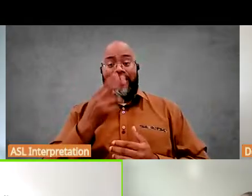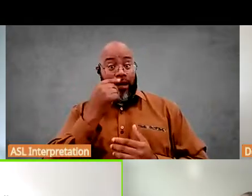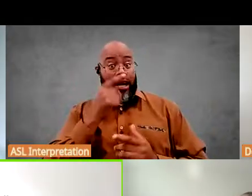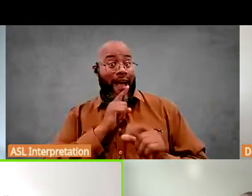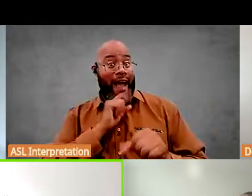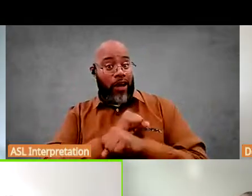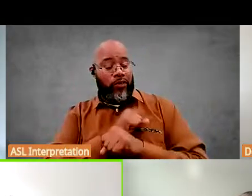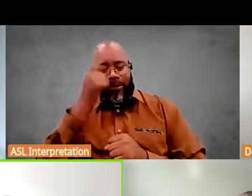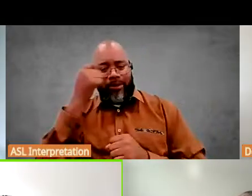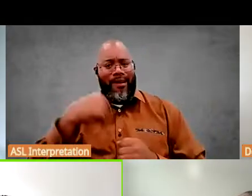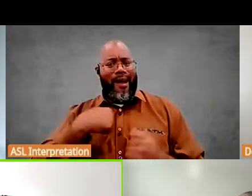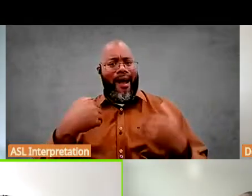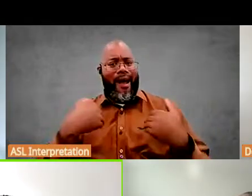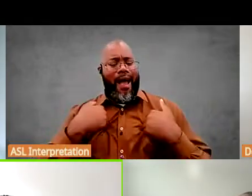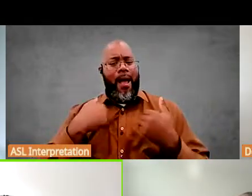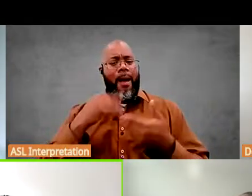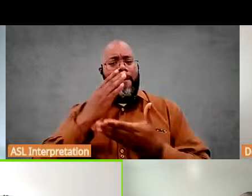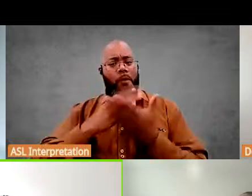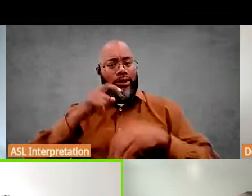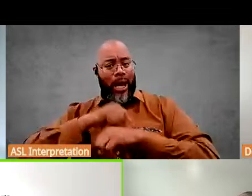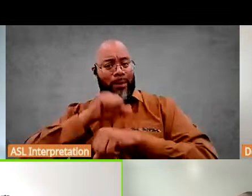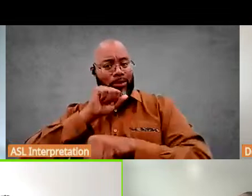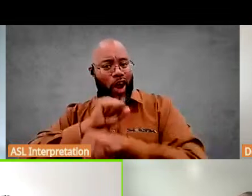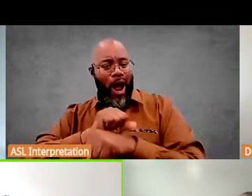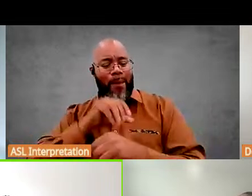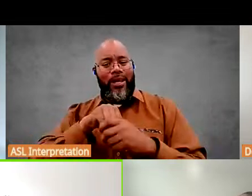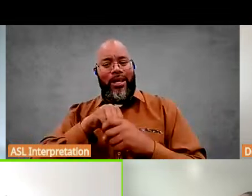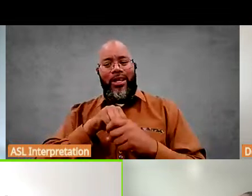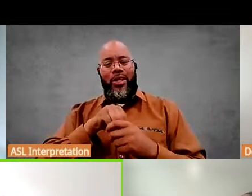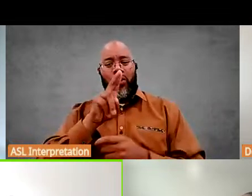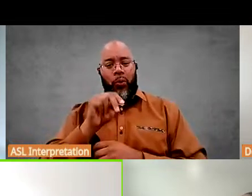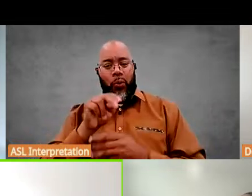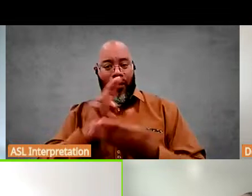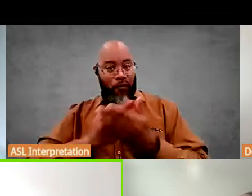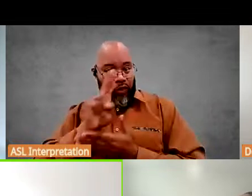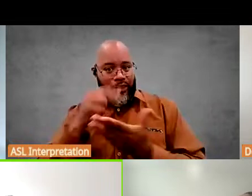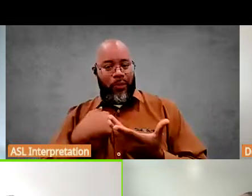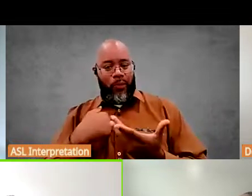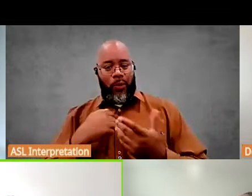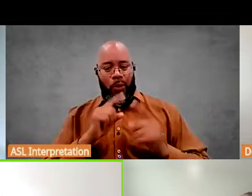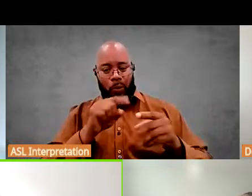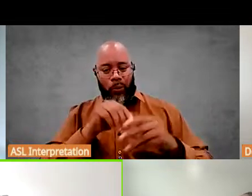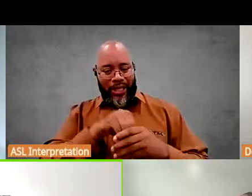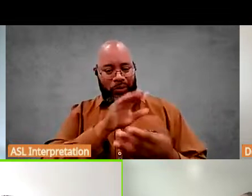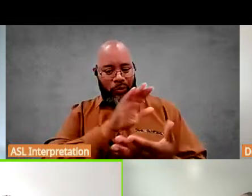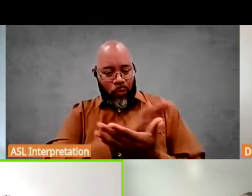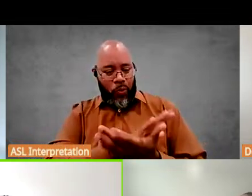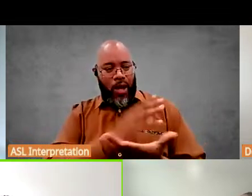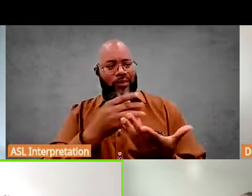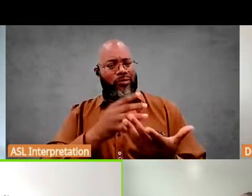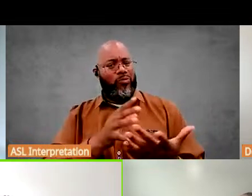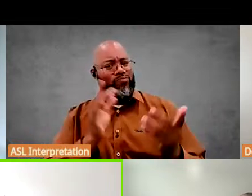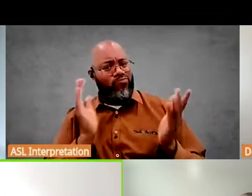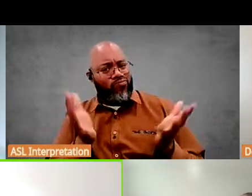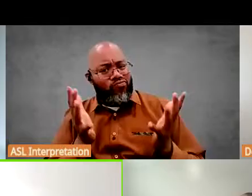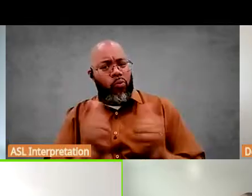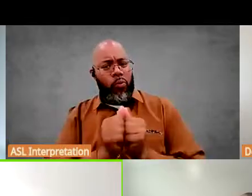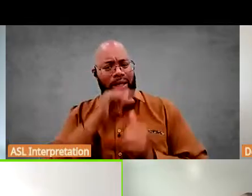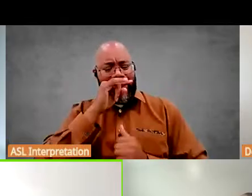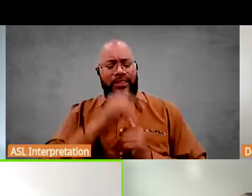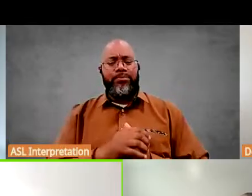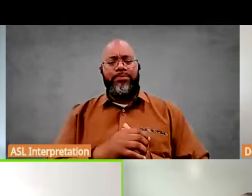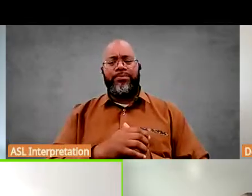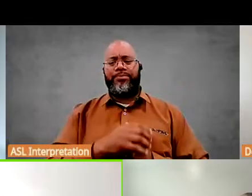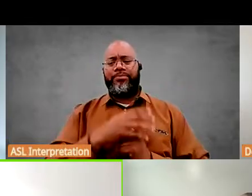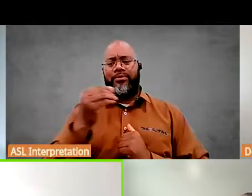because I had a part-time job in uni where we would go into schools and talk to kids.